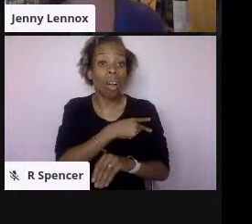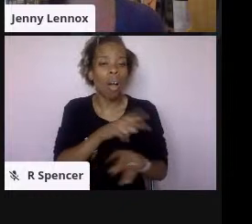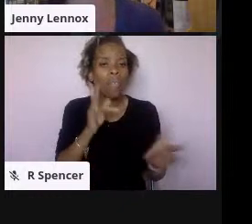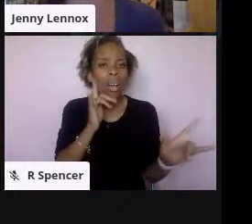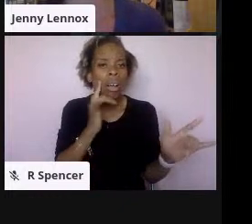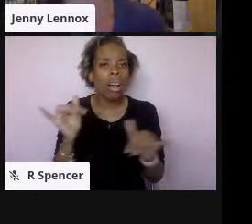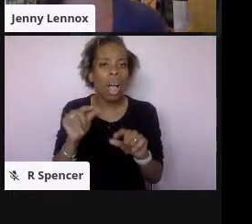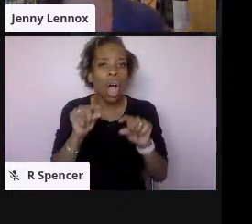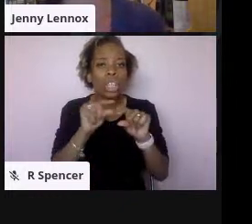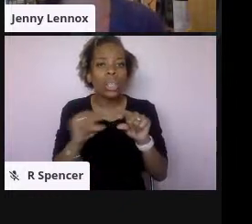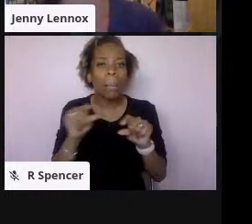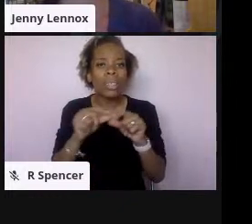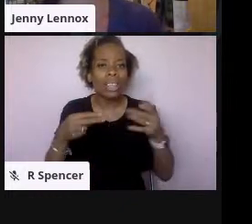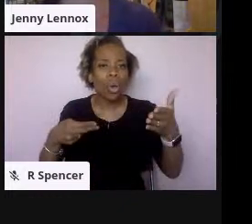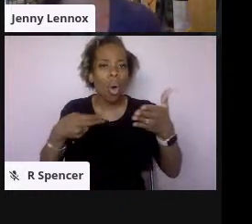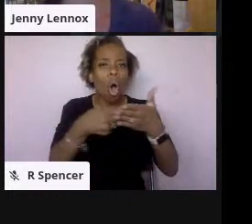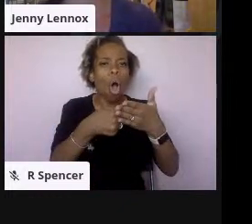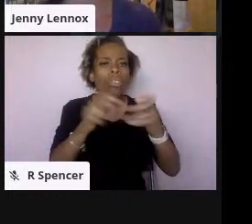being added